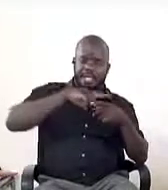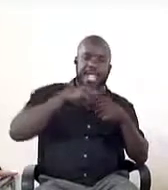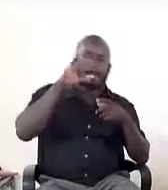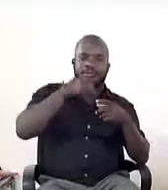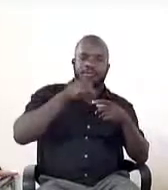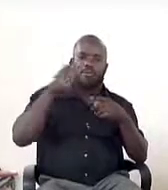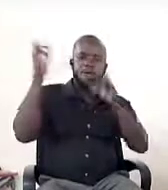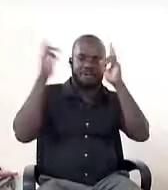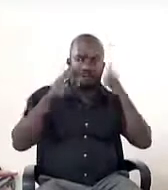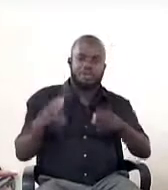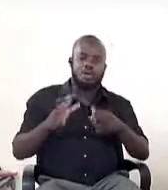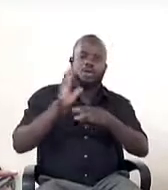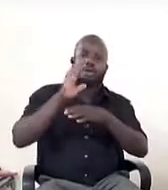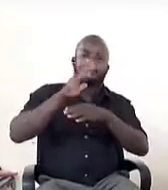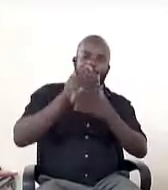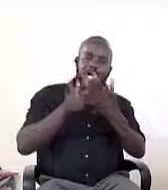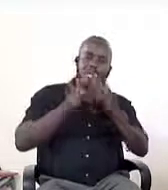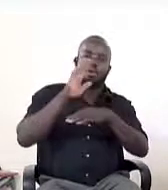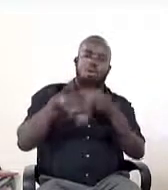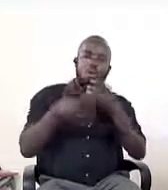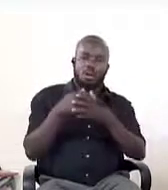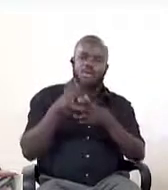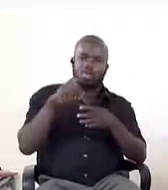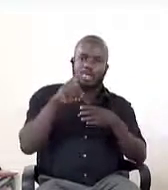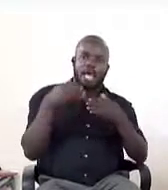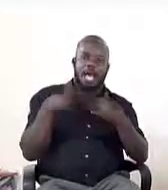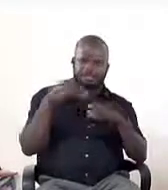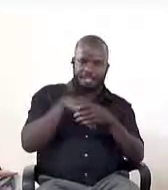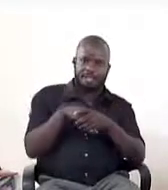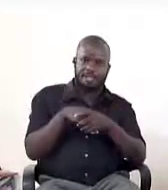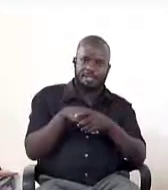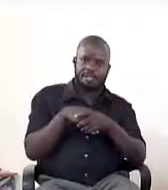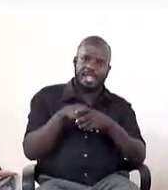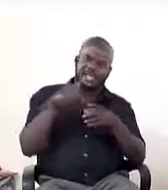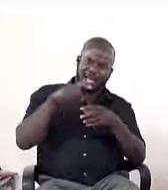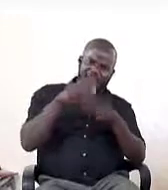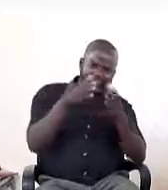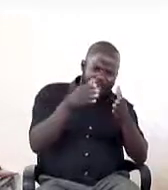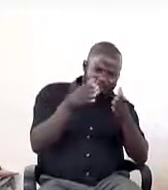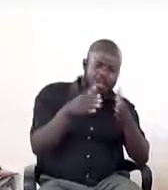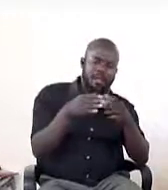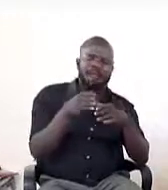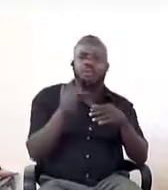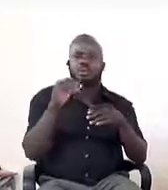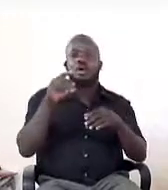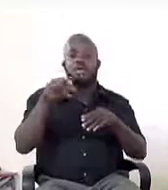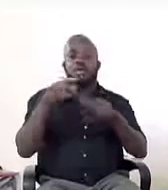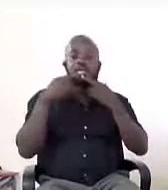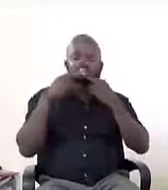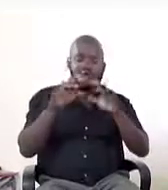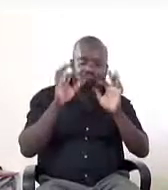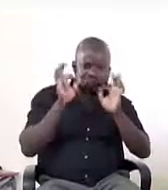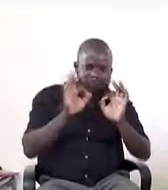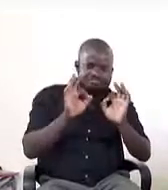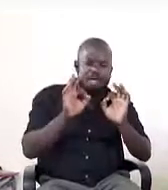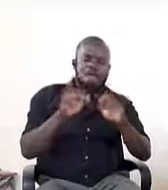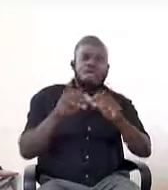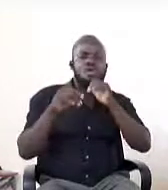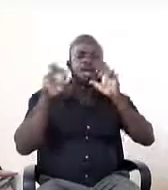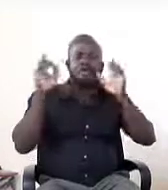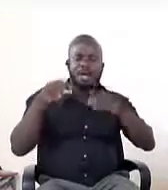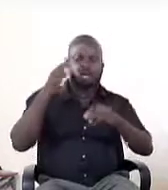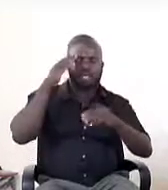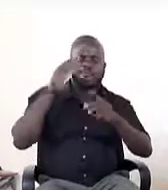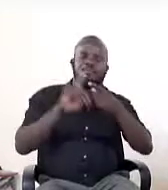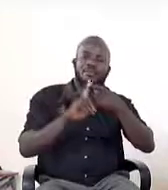assume universally that all blood has pathogens in it, has germs in it, and we respond accordingly. So we